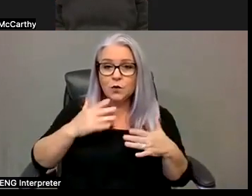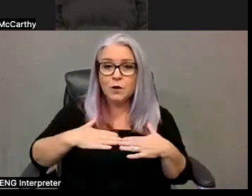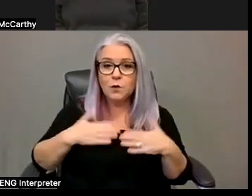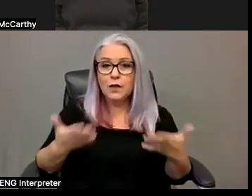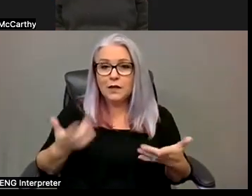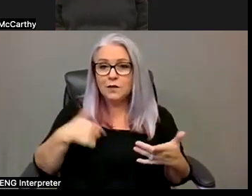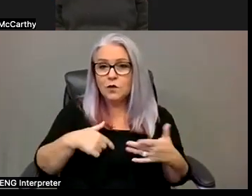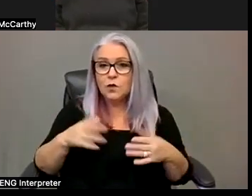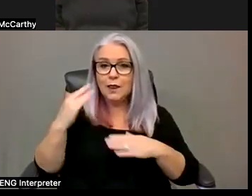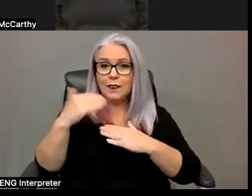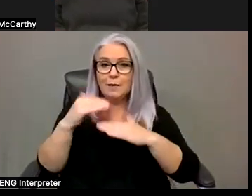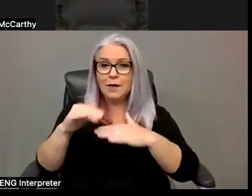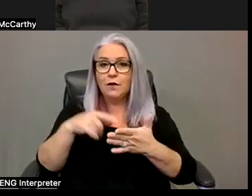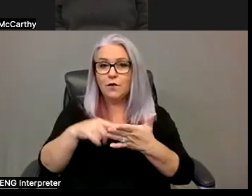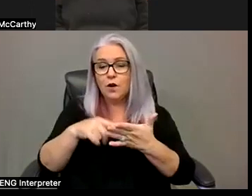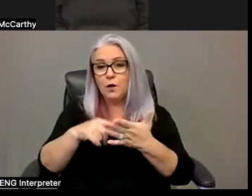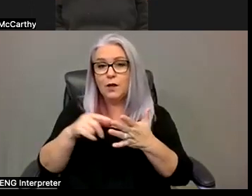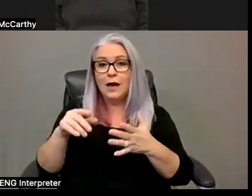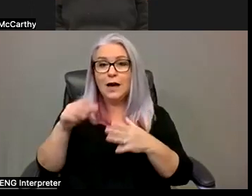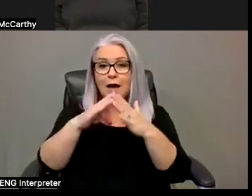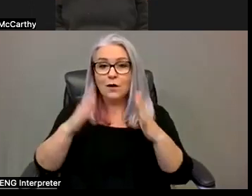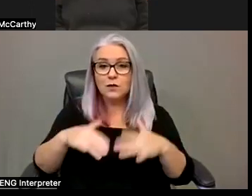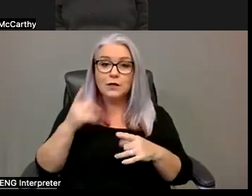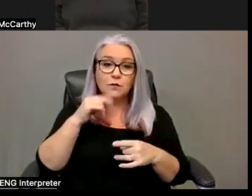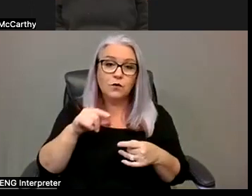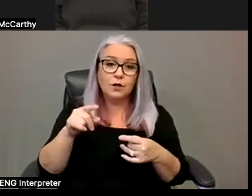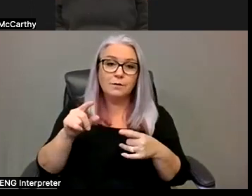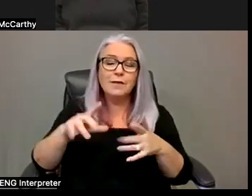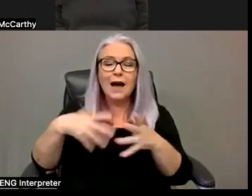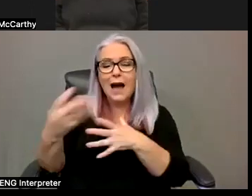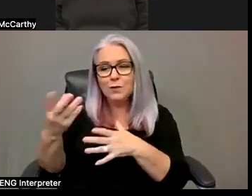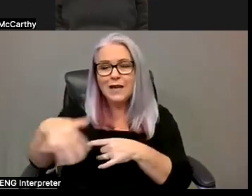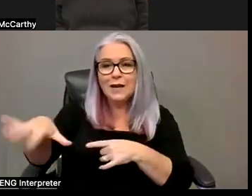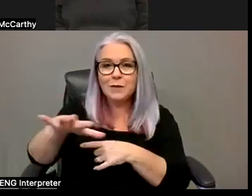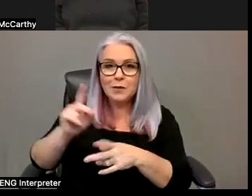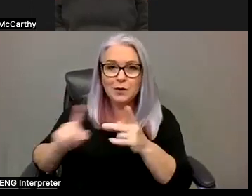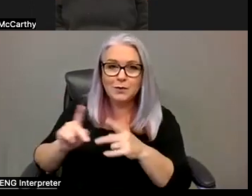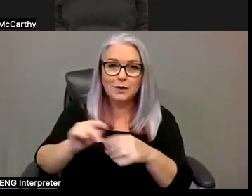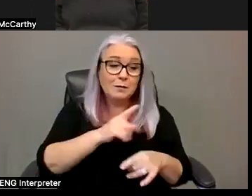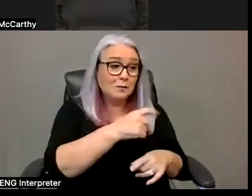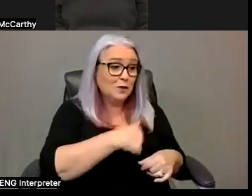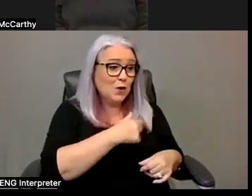limit affordable housing in Tarrytown to current residents or versus outsiders? Thank you. That is time.